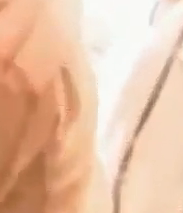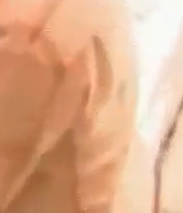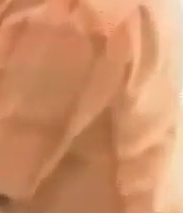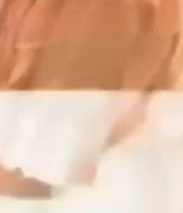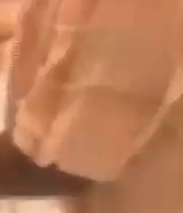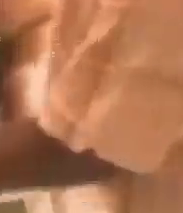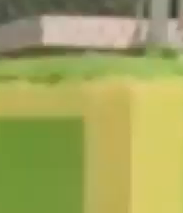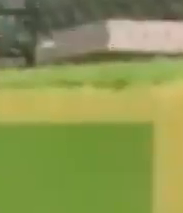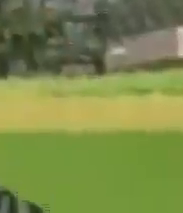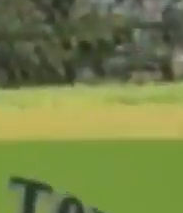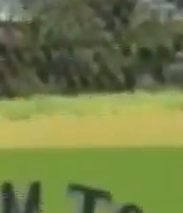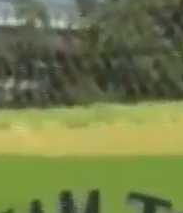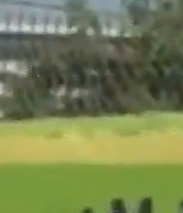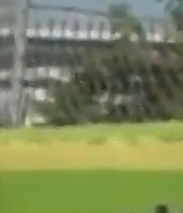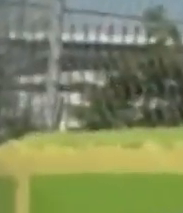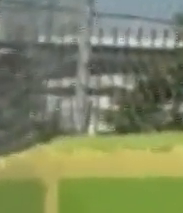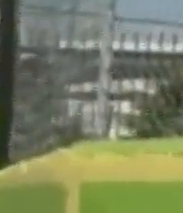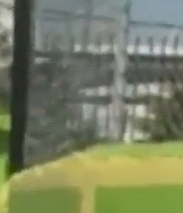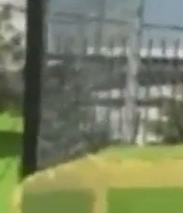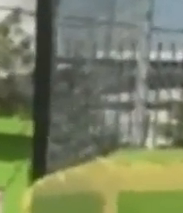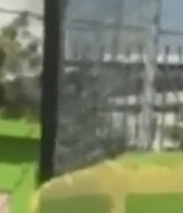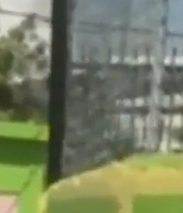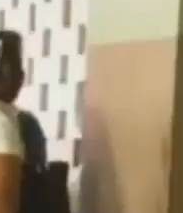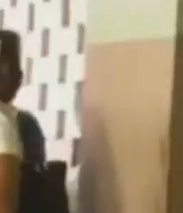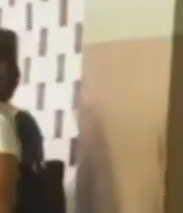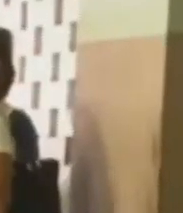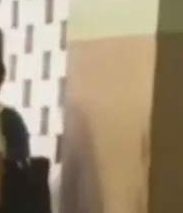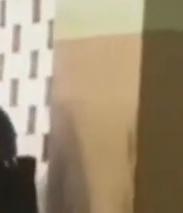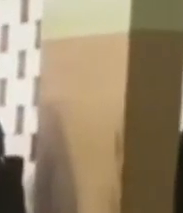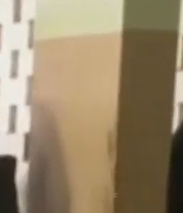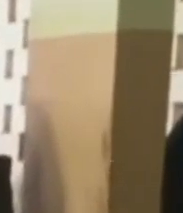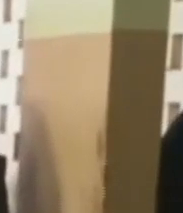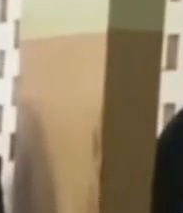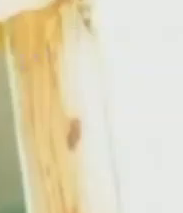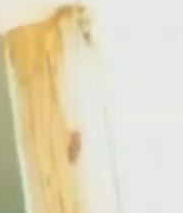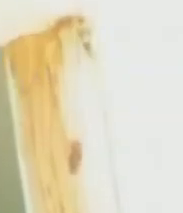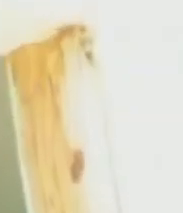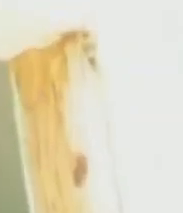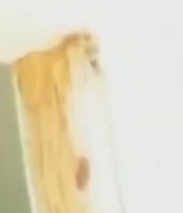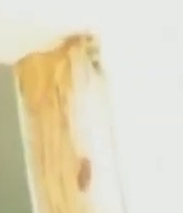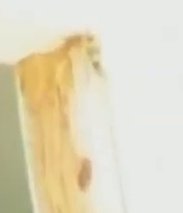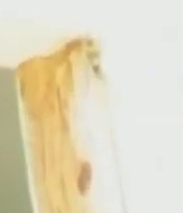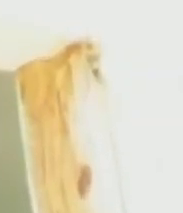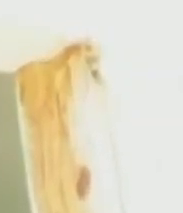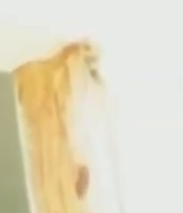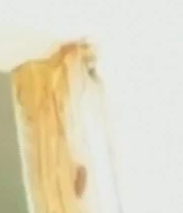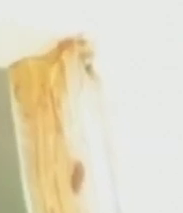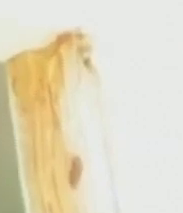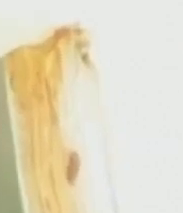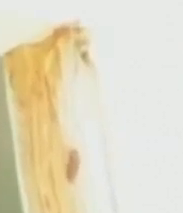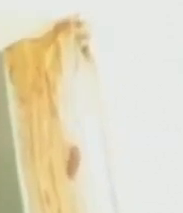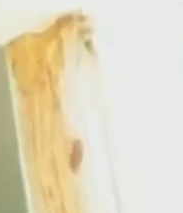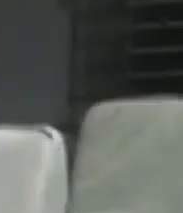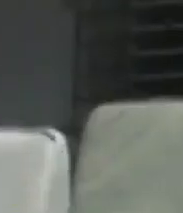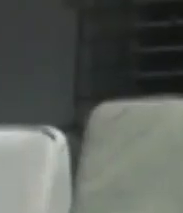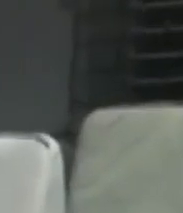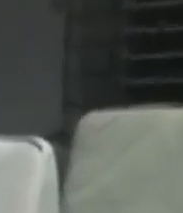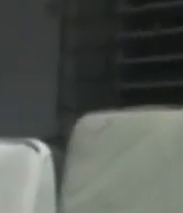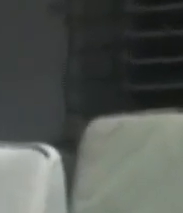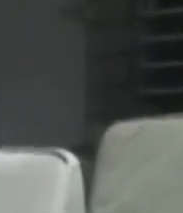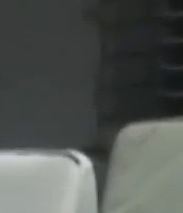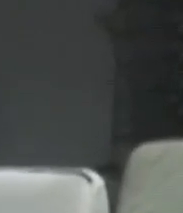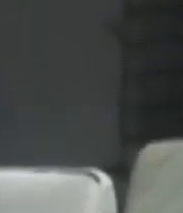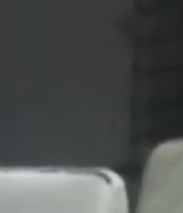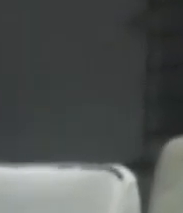4 parishes: Kingston, Clarendon, St. Mary, and Trelawney.